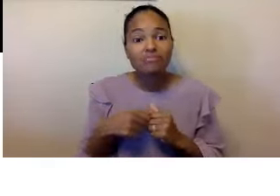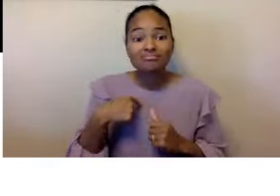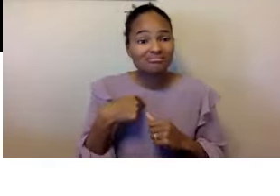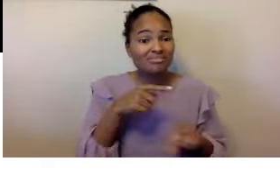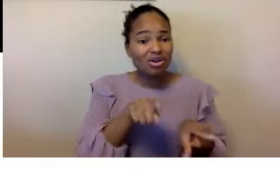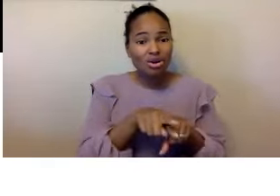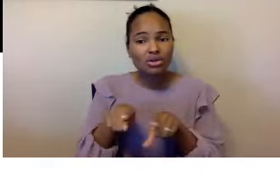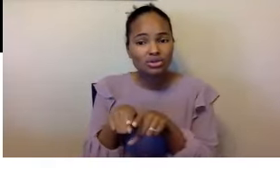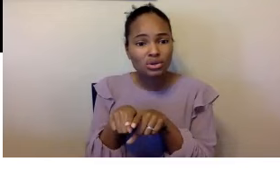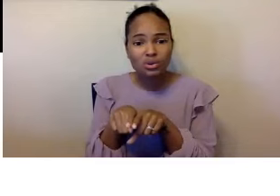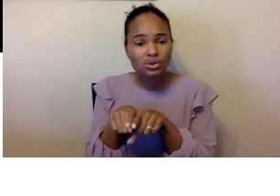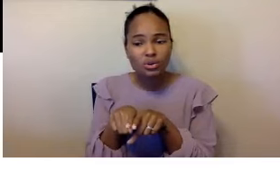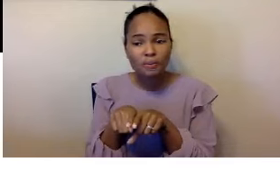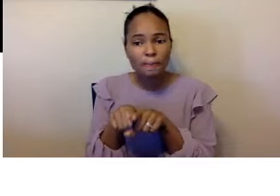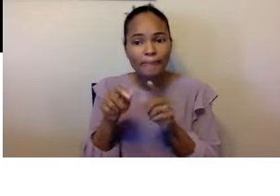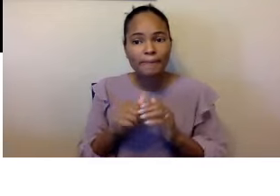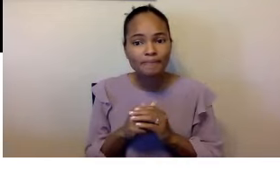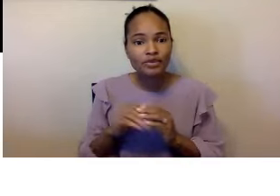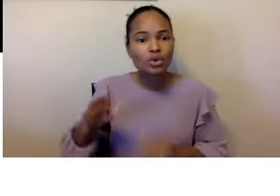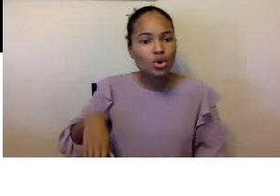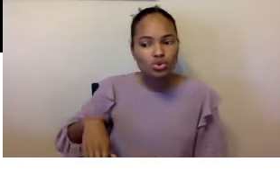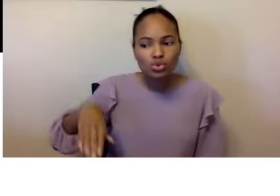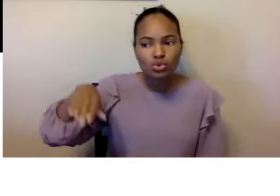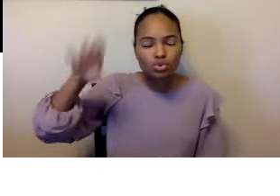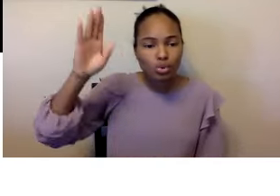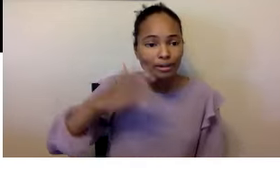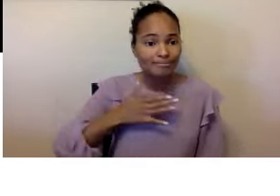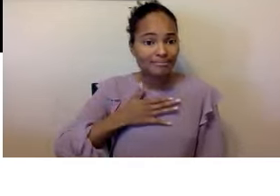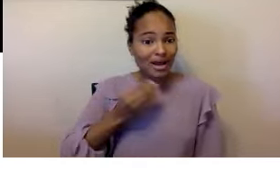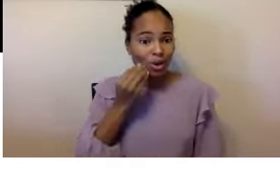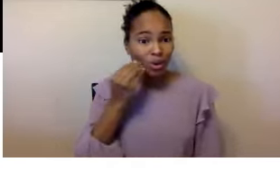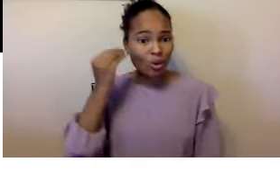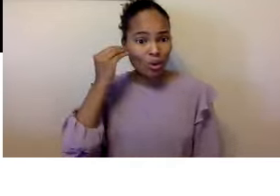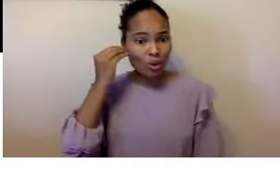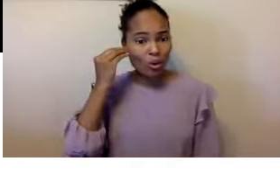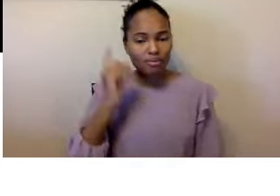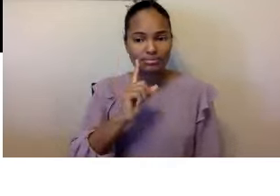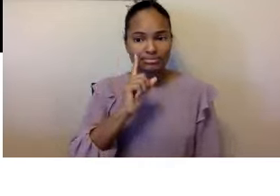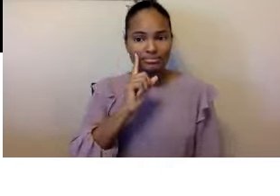up in a single mother home.